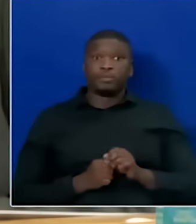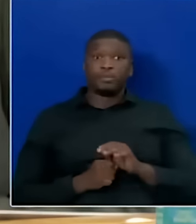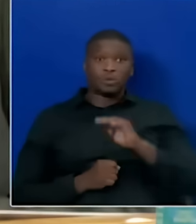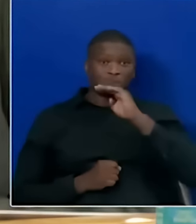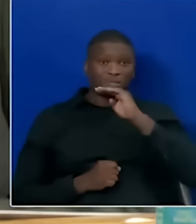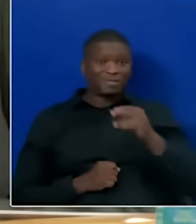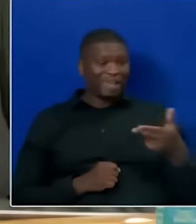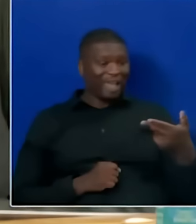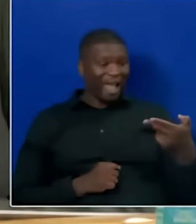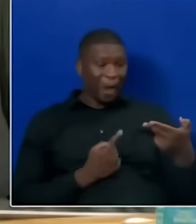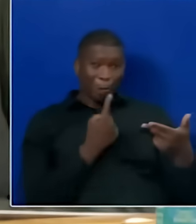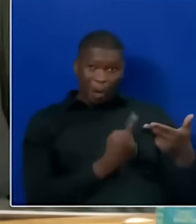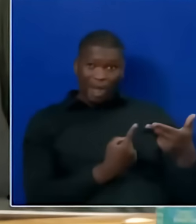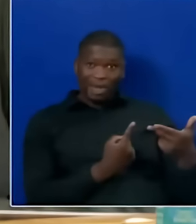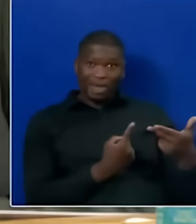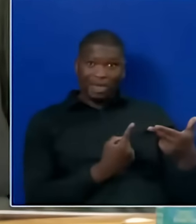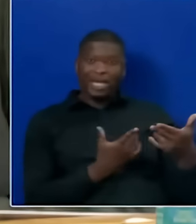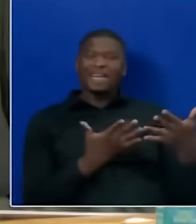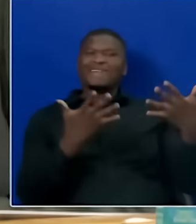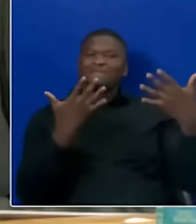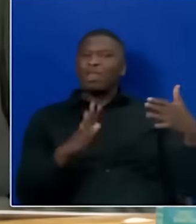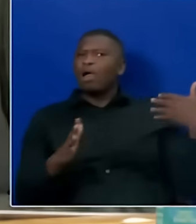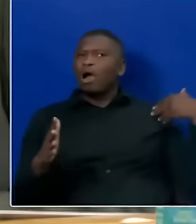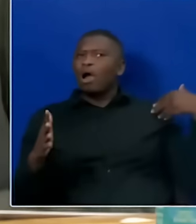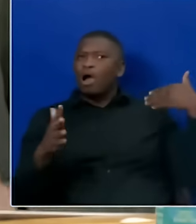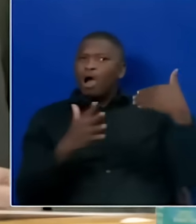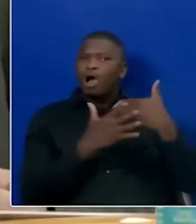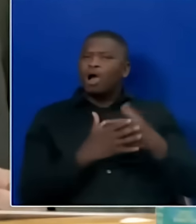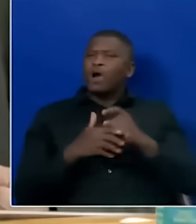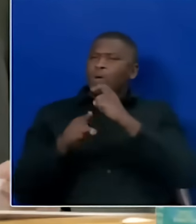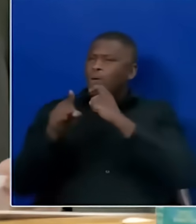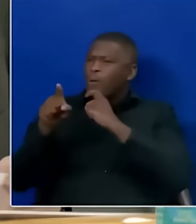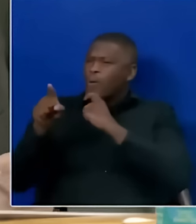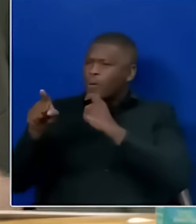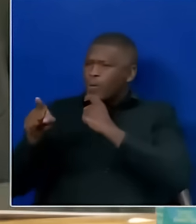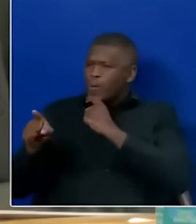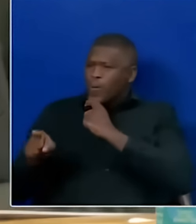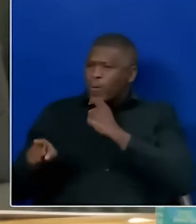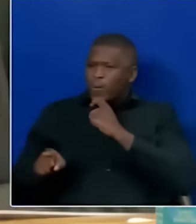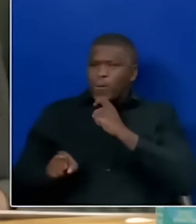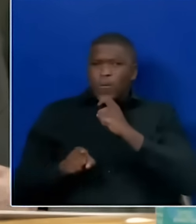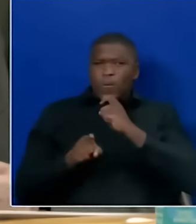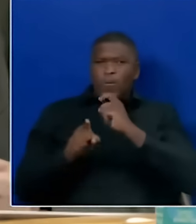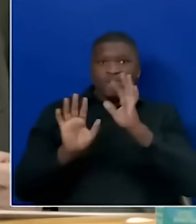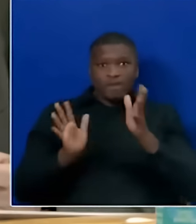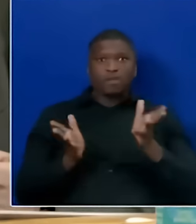been used, according to what your ABIS system has shown, in